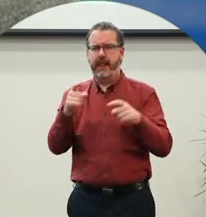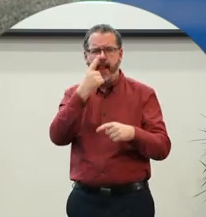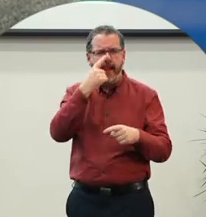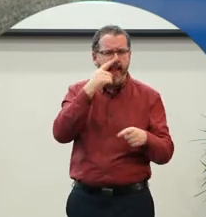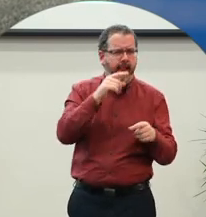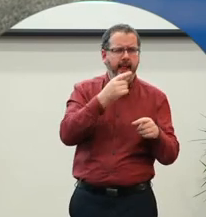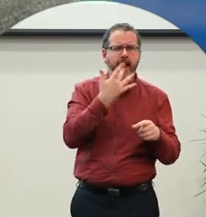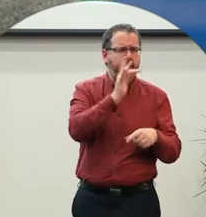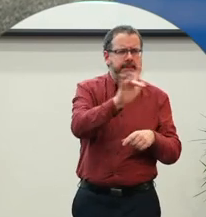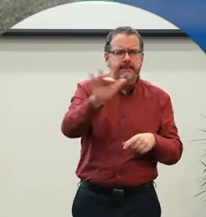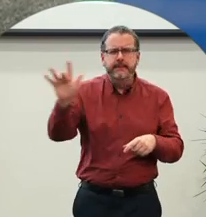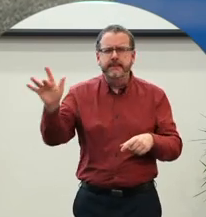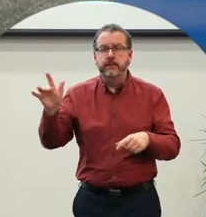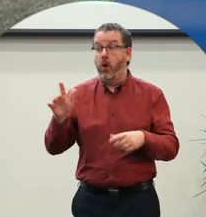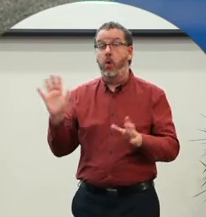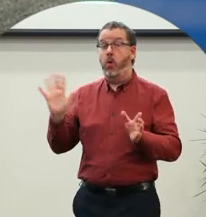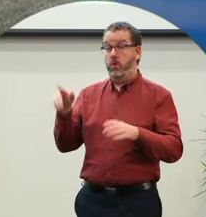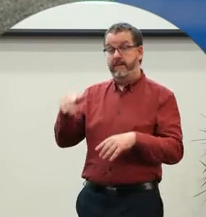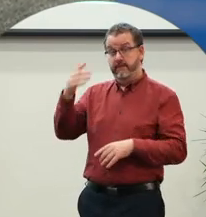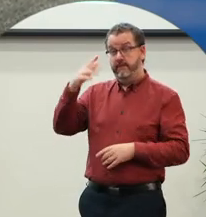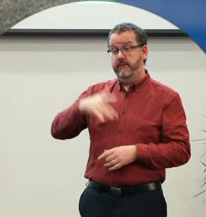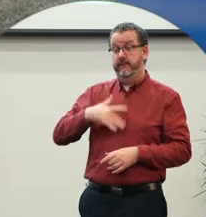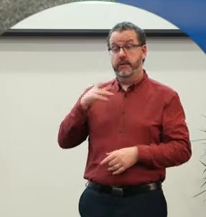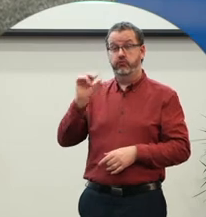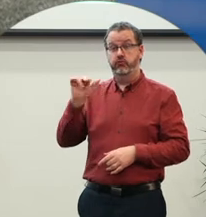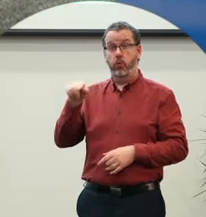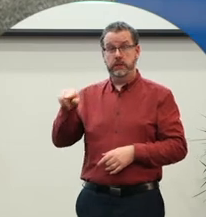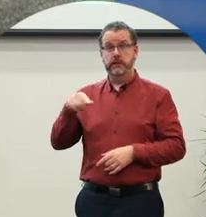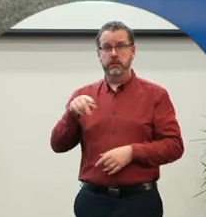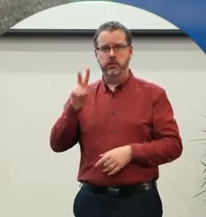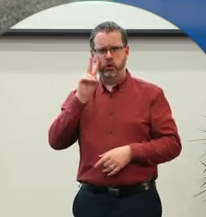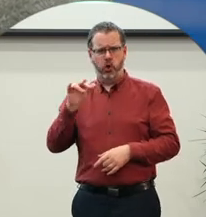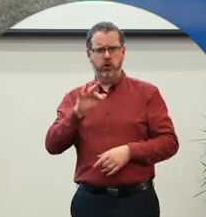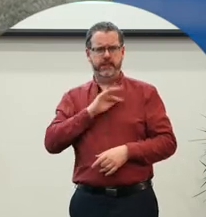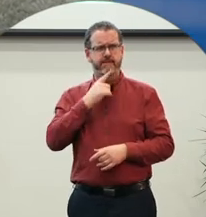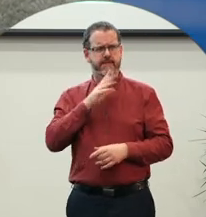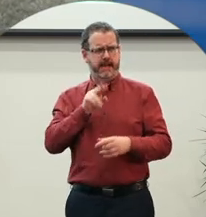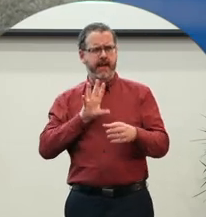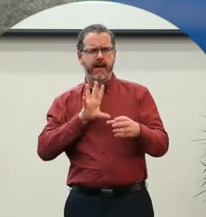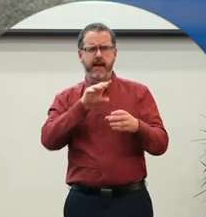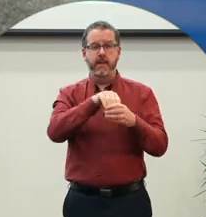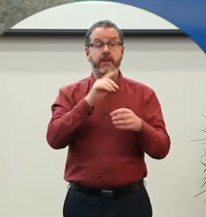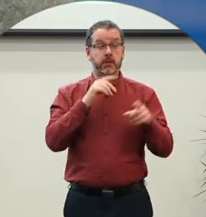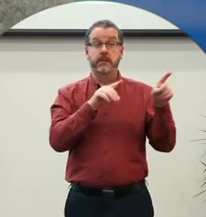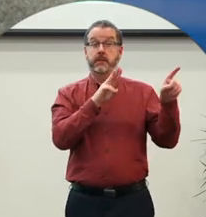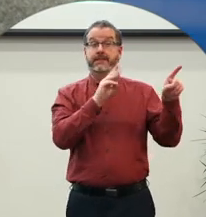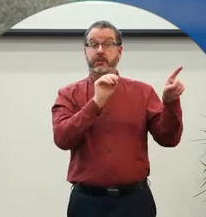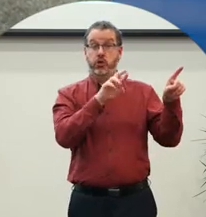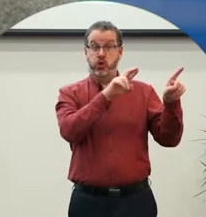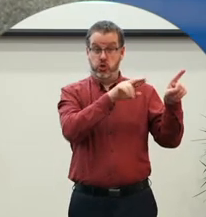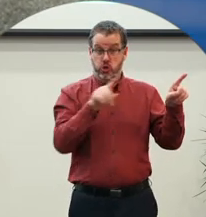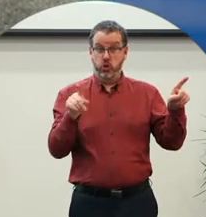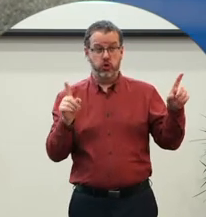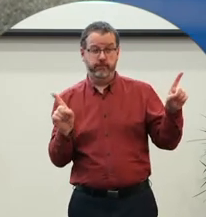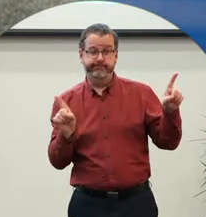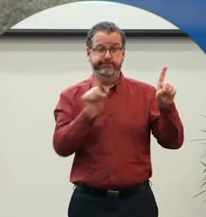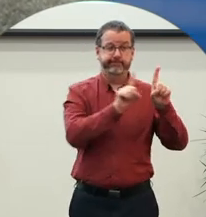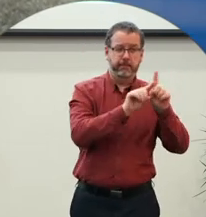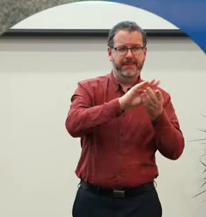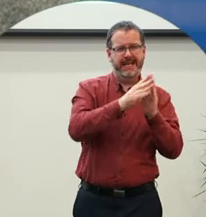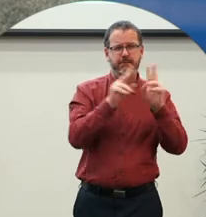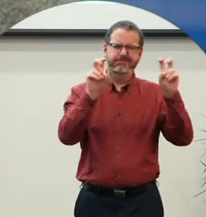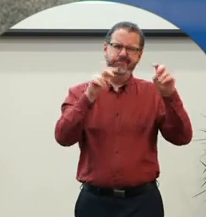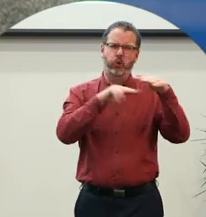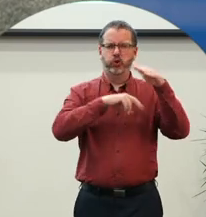I think she saw her place in it, definitely. She became Peter's understudy, and she helped. Peter wrote a very influential book, which